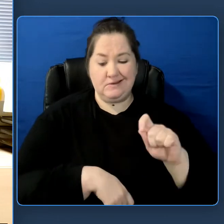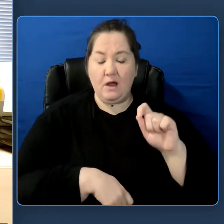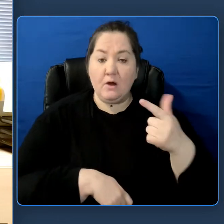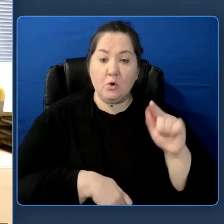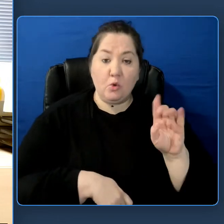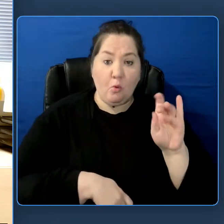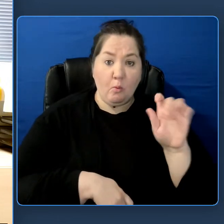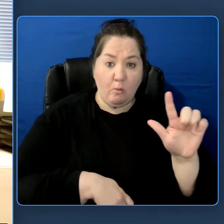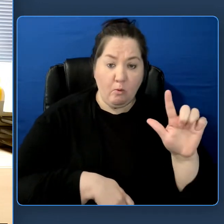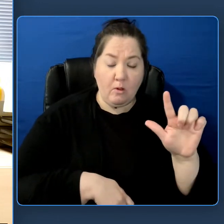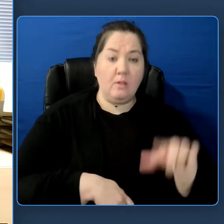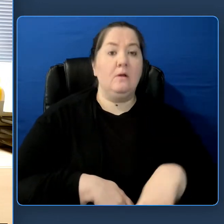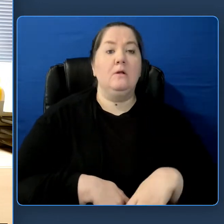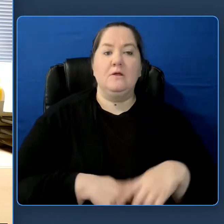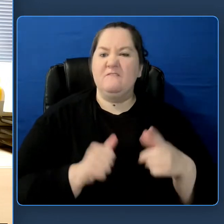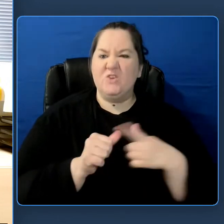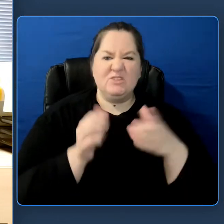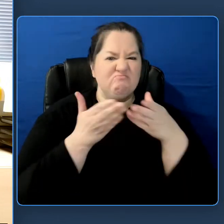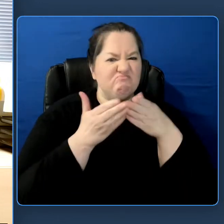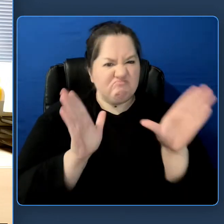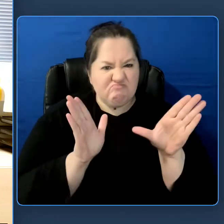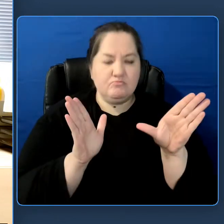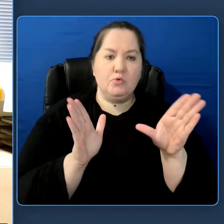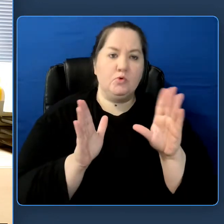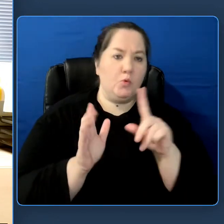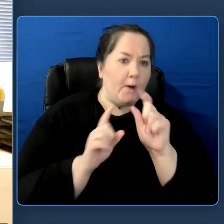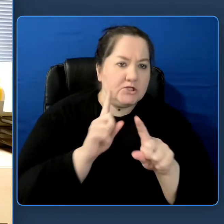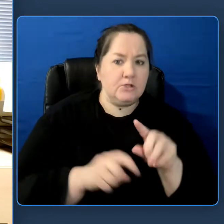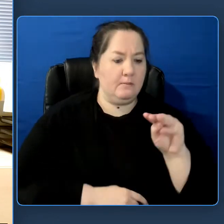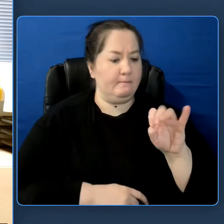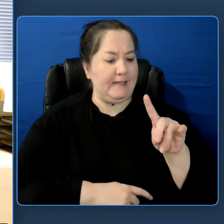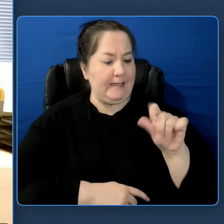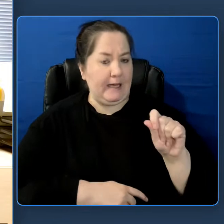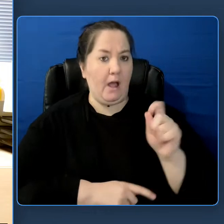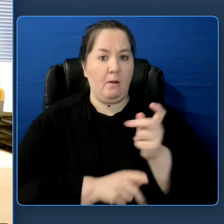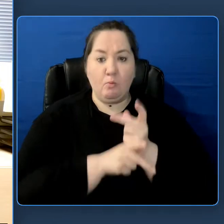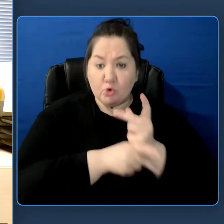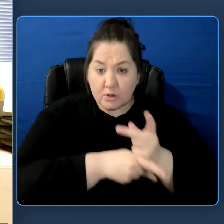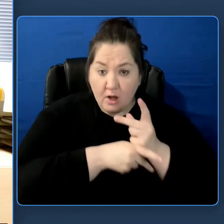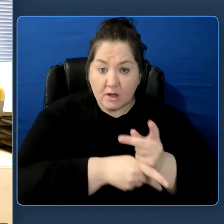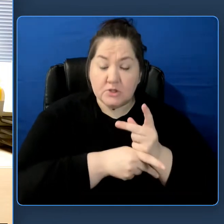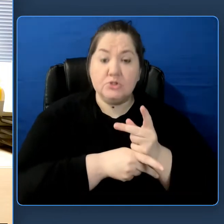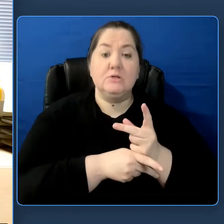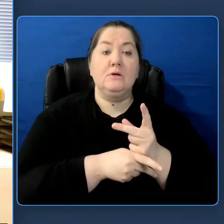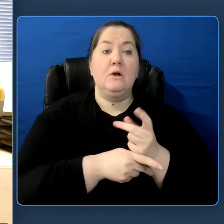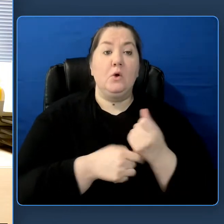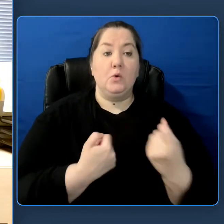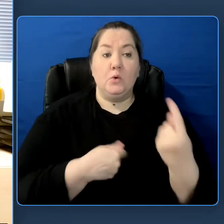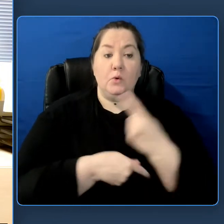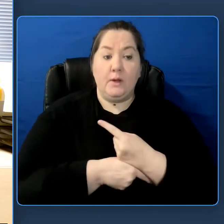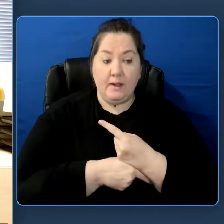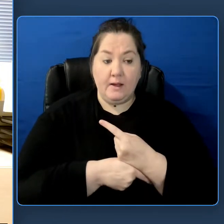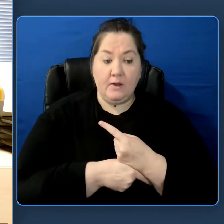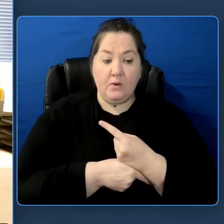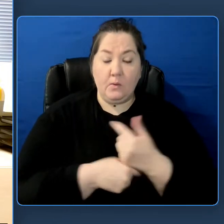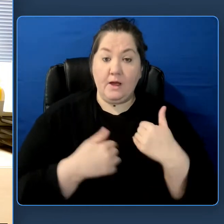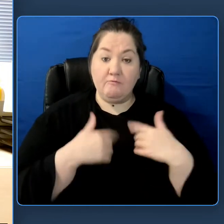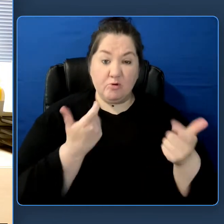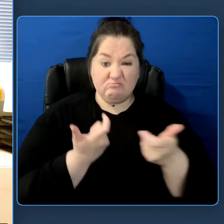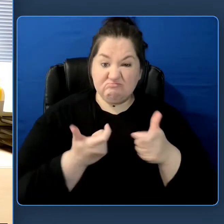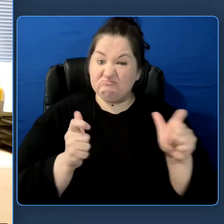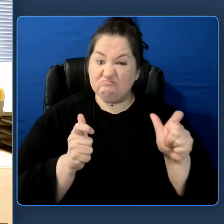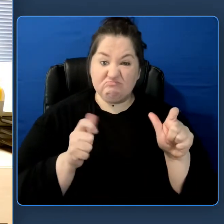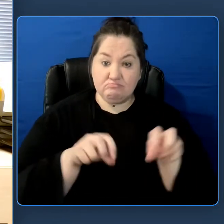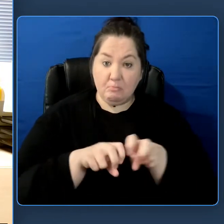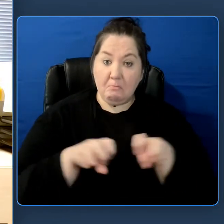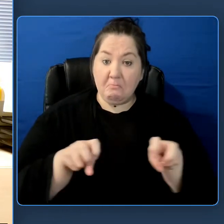is general questions about media, production, and today we have a large